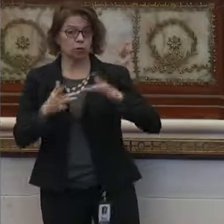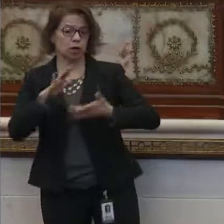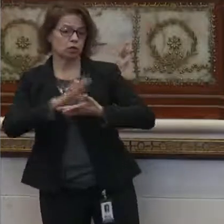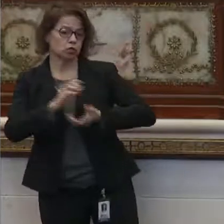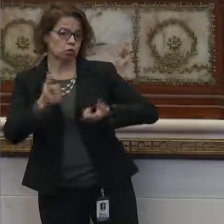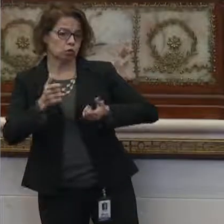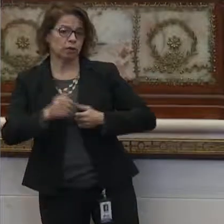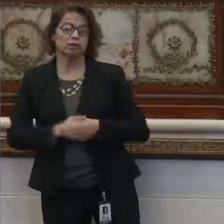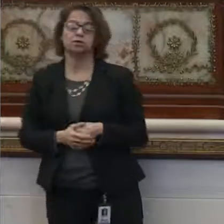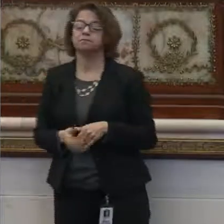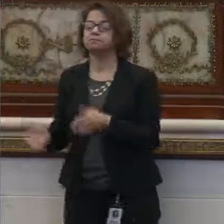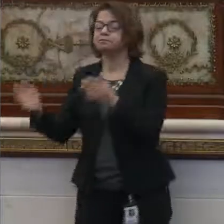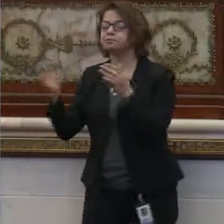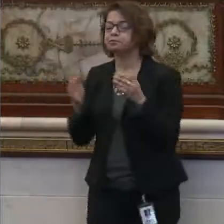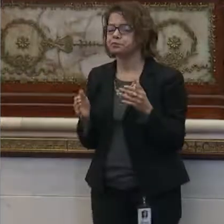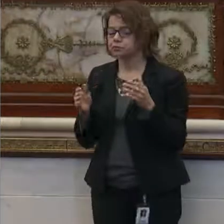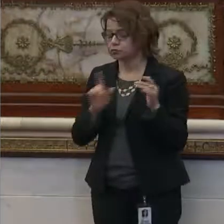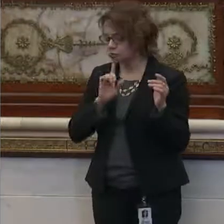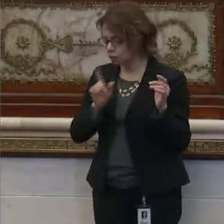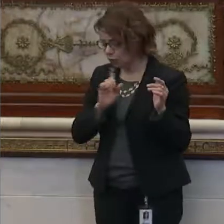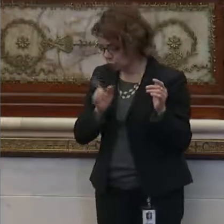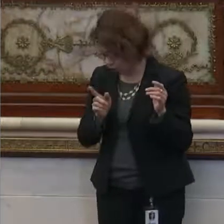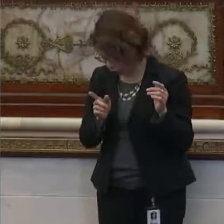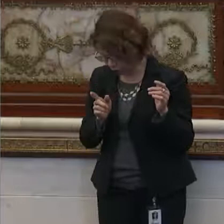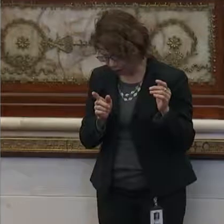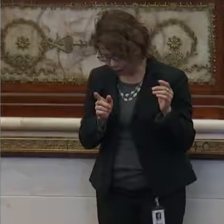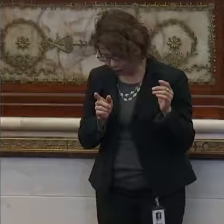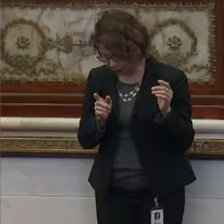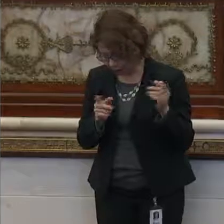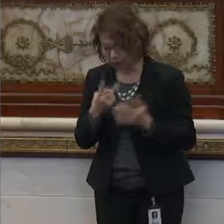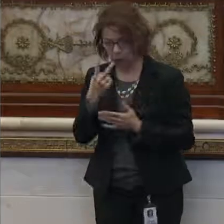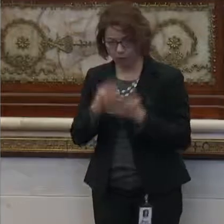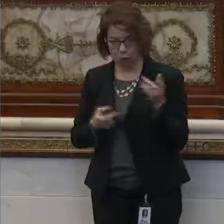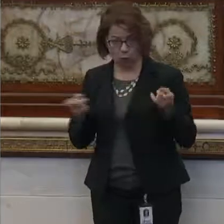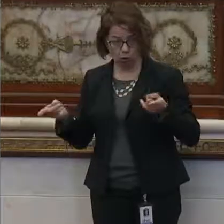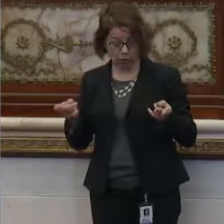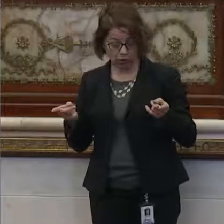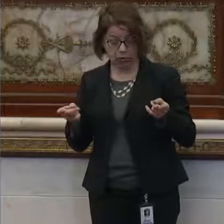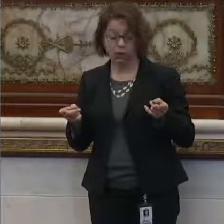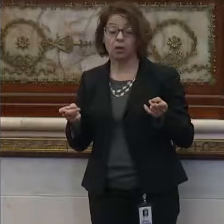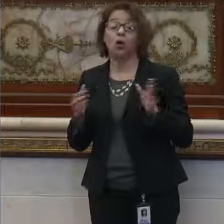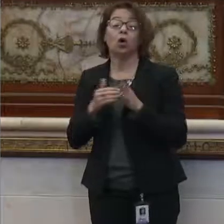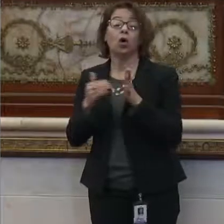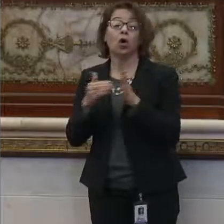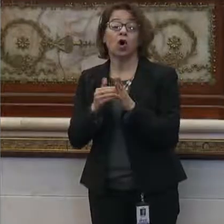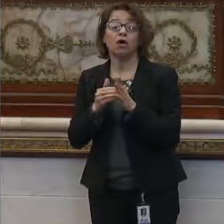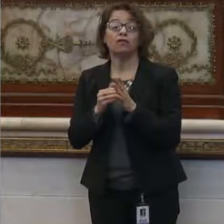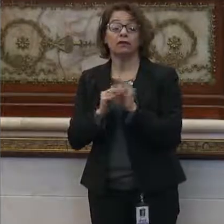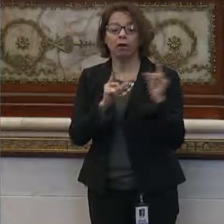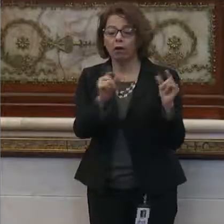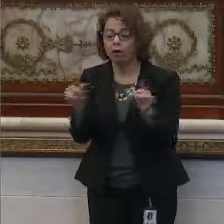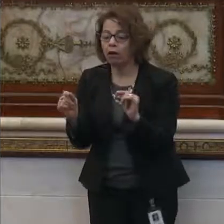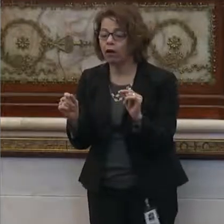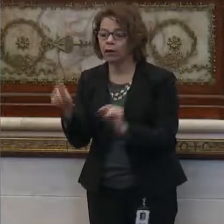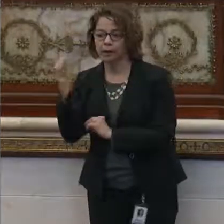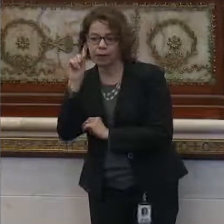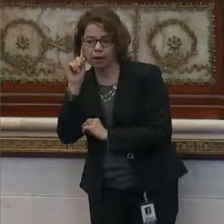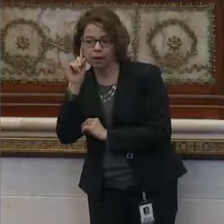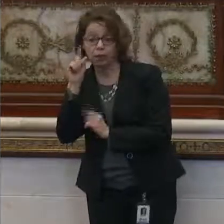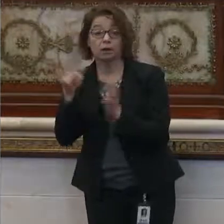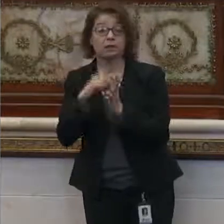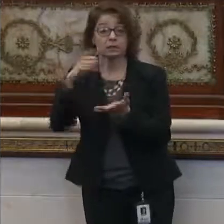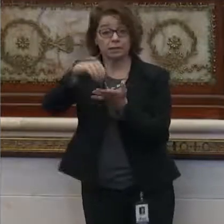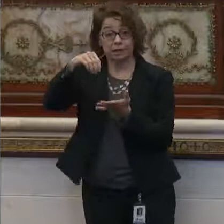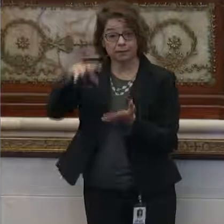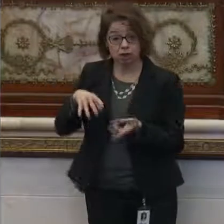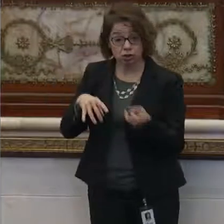So I think it really is a combination. A lot of times it's word of mouth. Sometimes it's a student that's in a